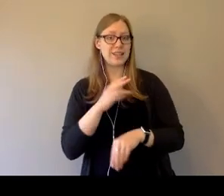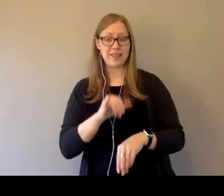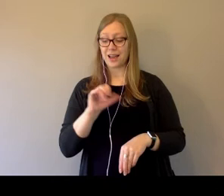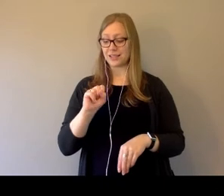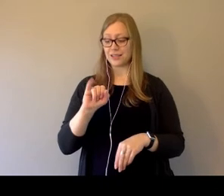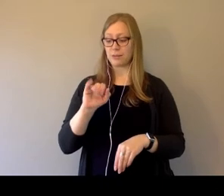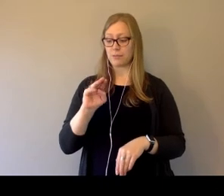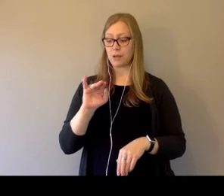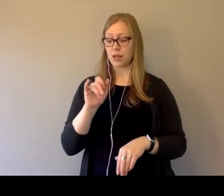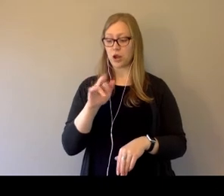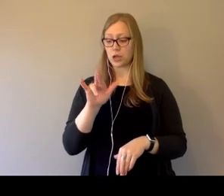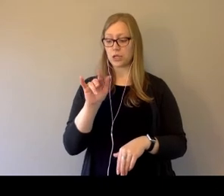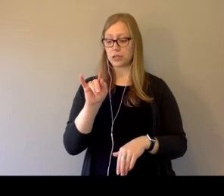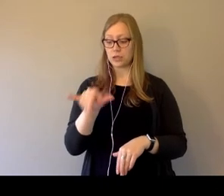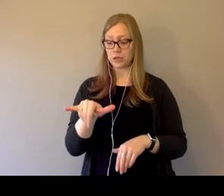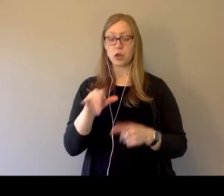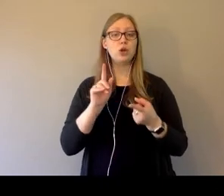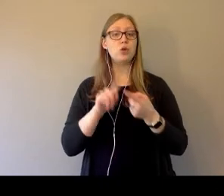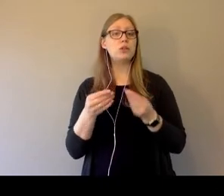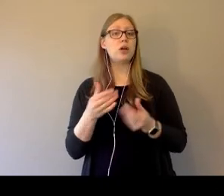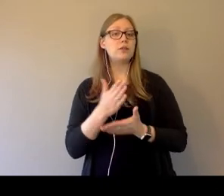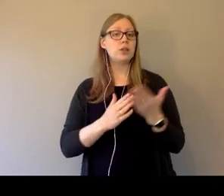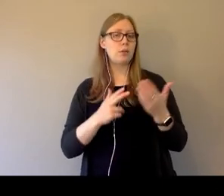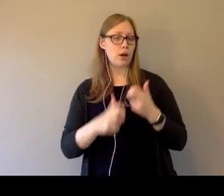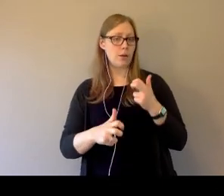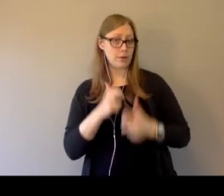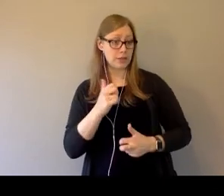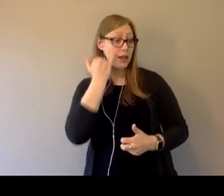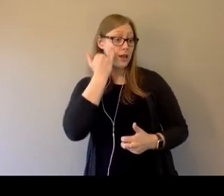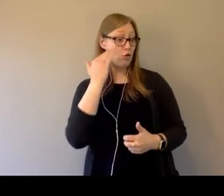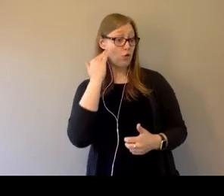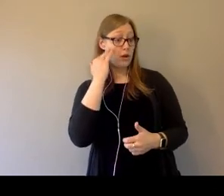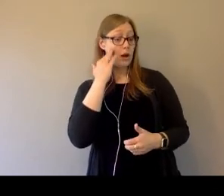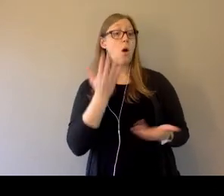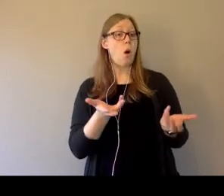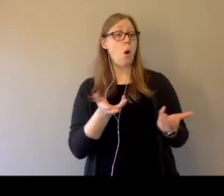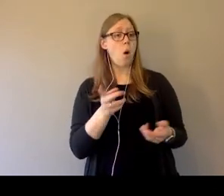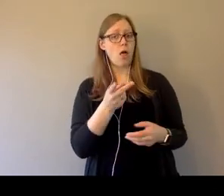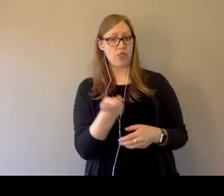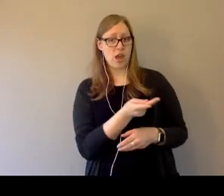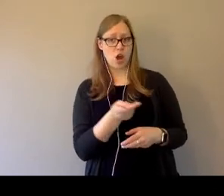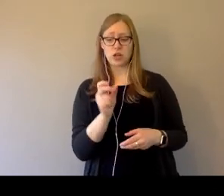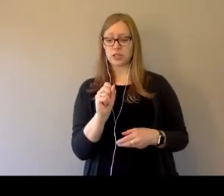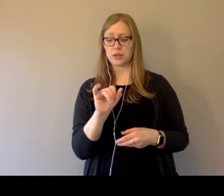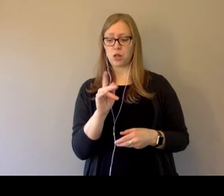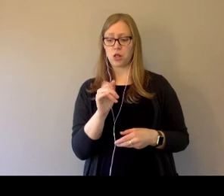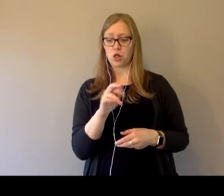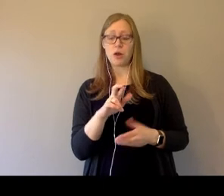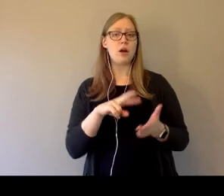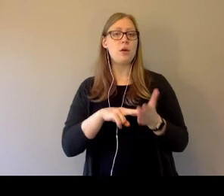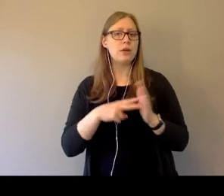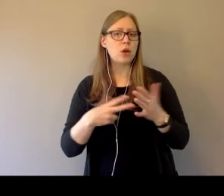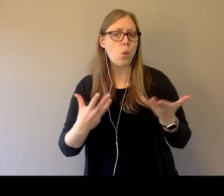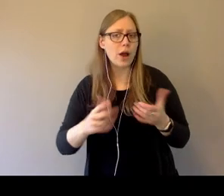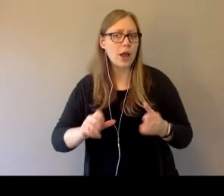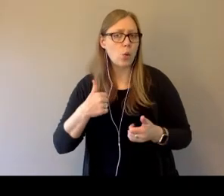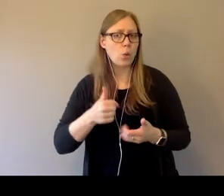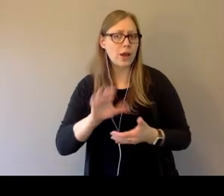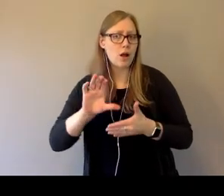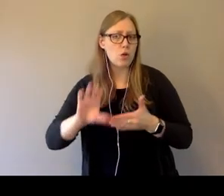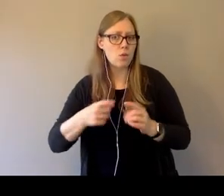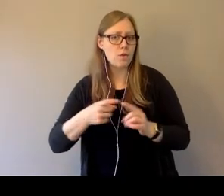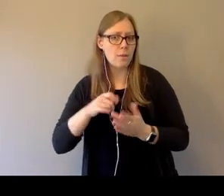can we conclude based on that fact? So the first thing I want you to realize is that if I